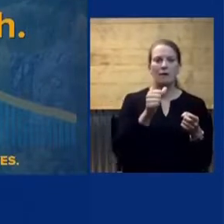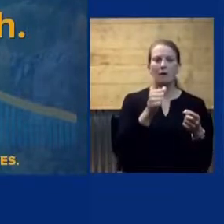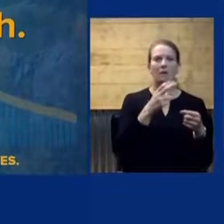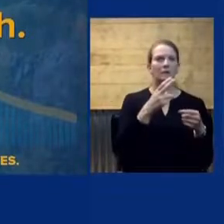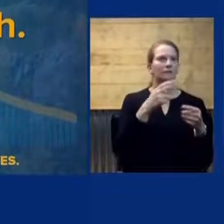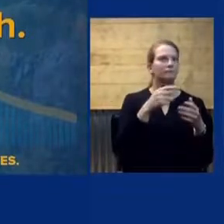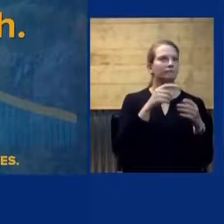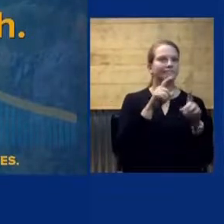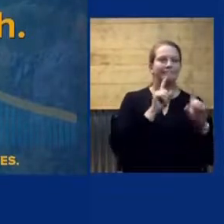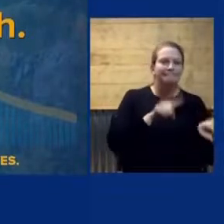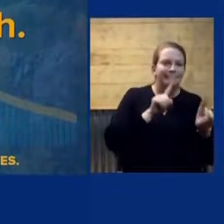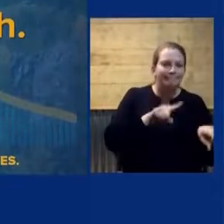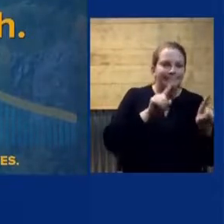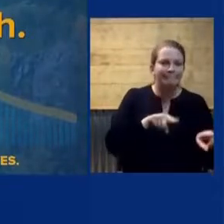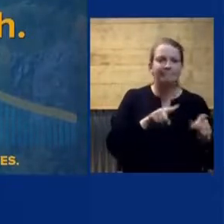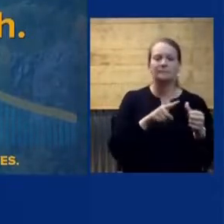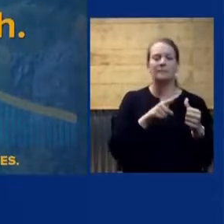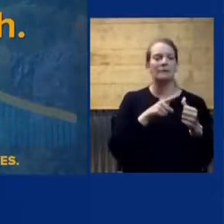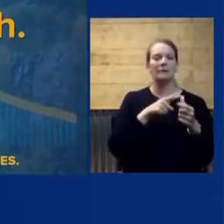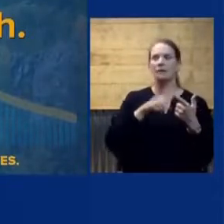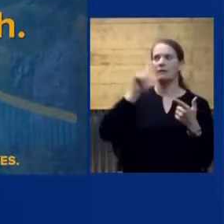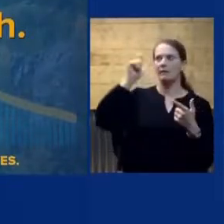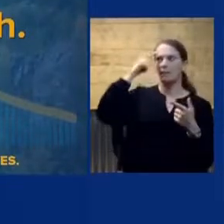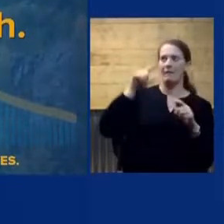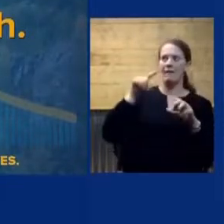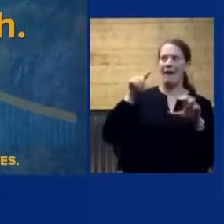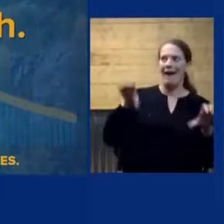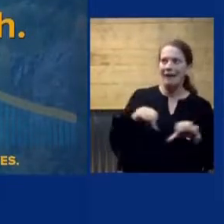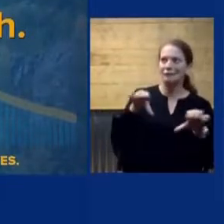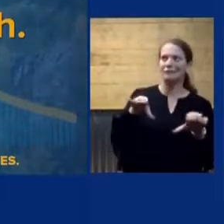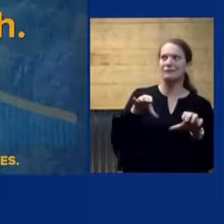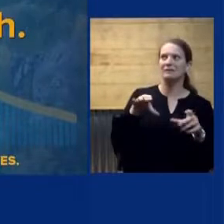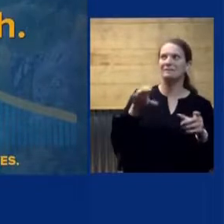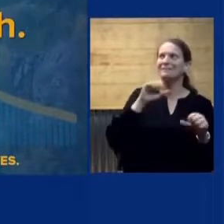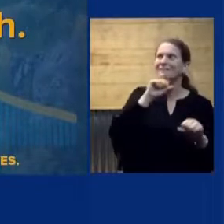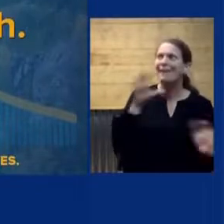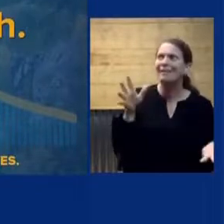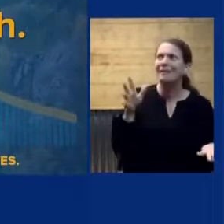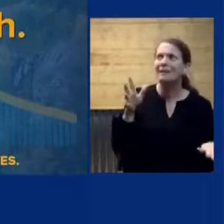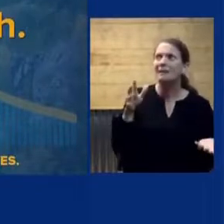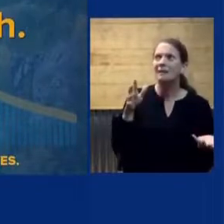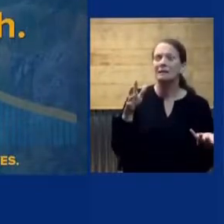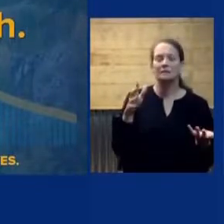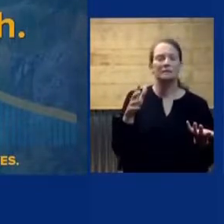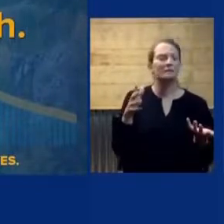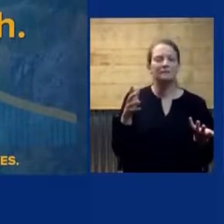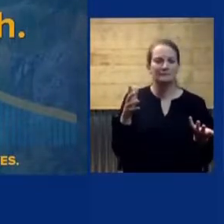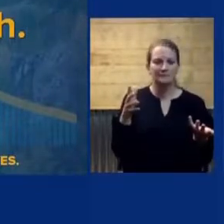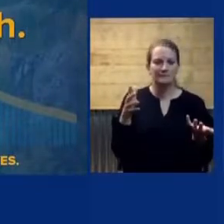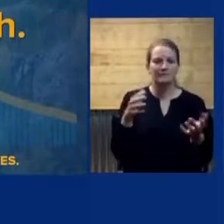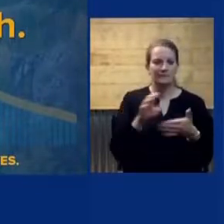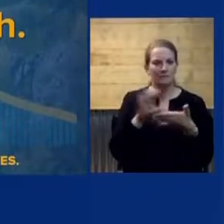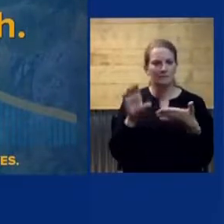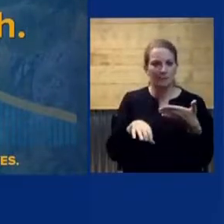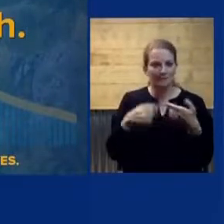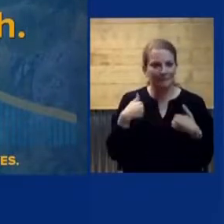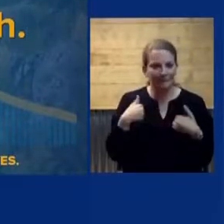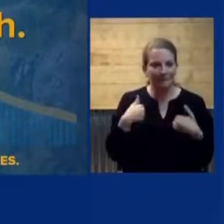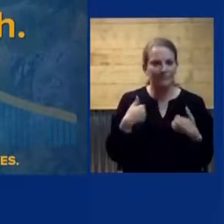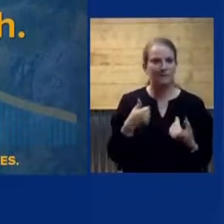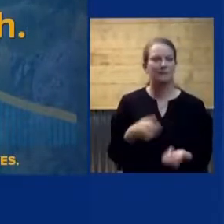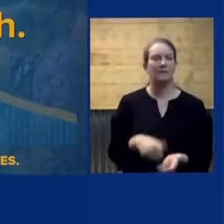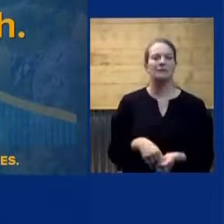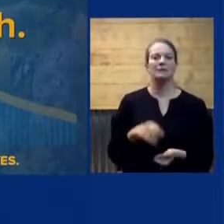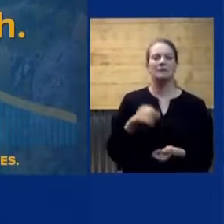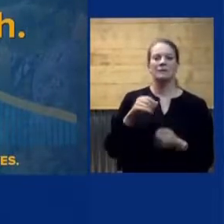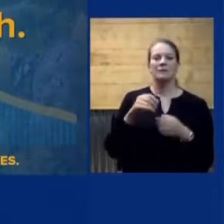actions. Never was it as clear how important government is and public service is and